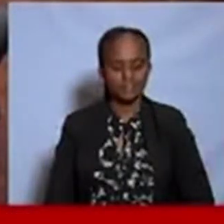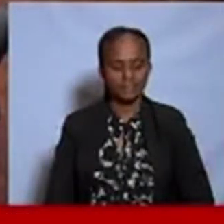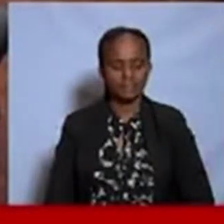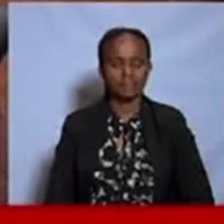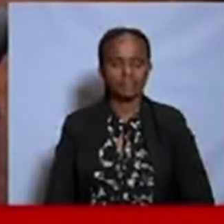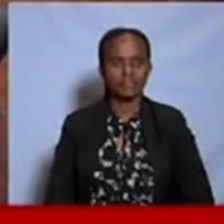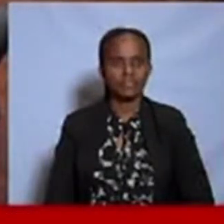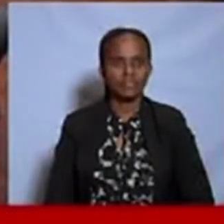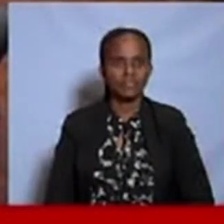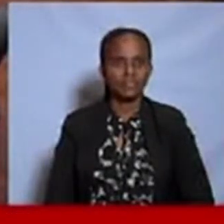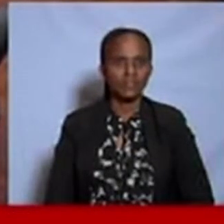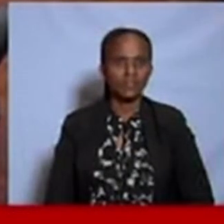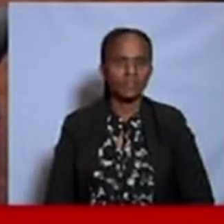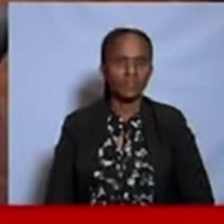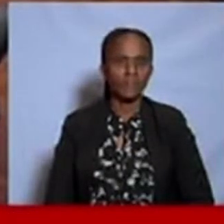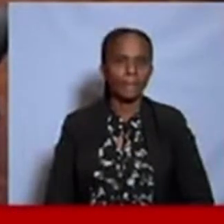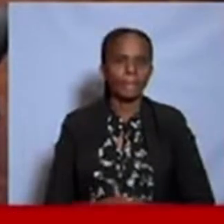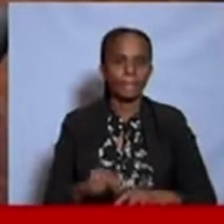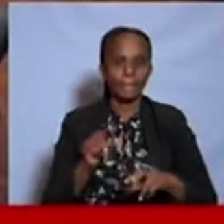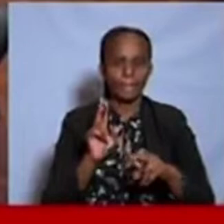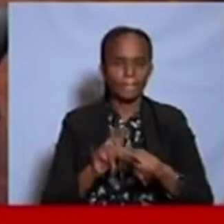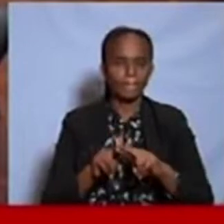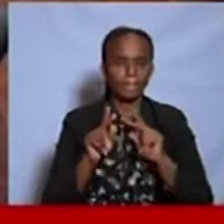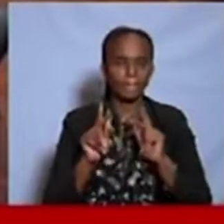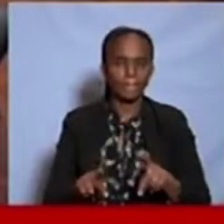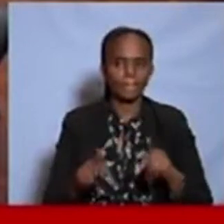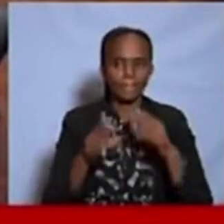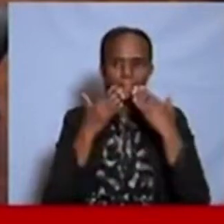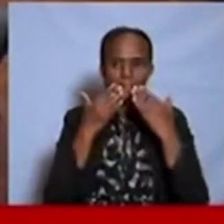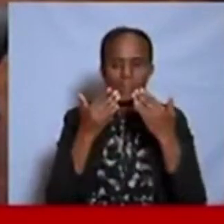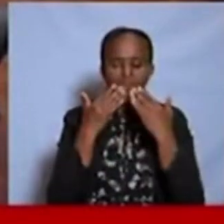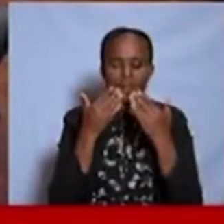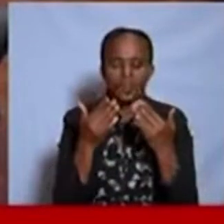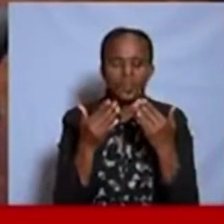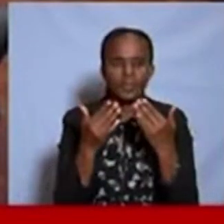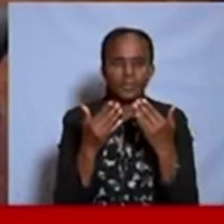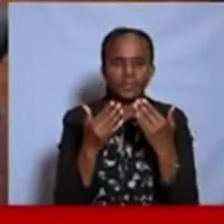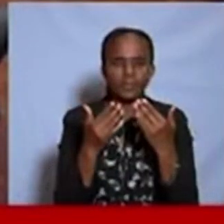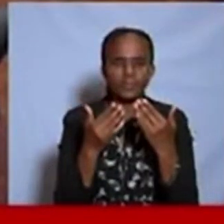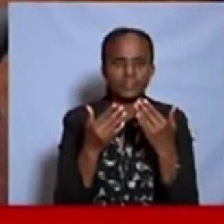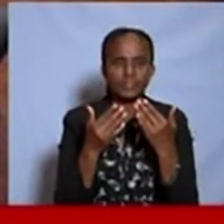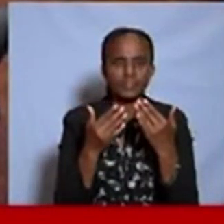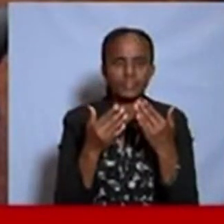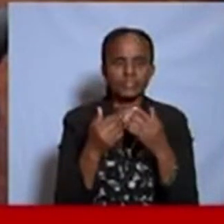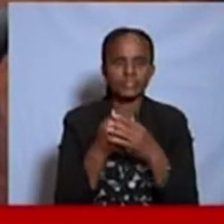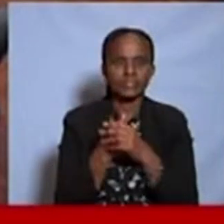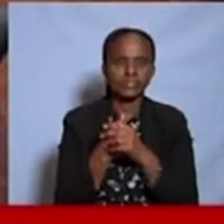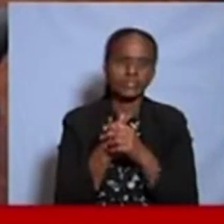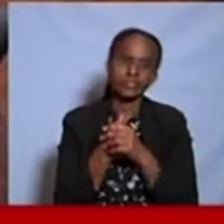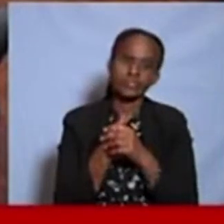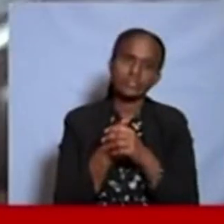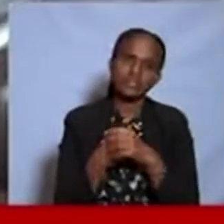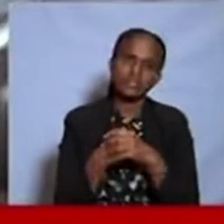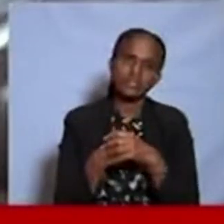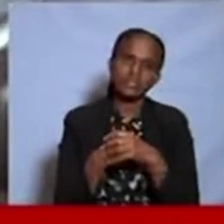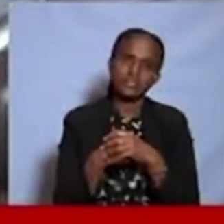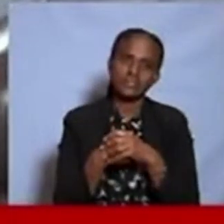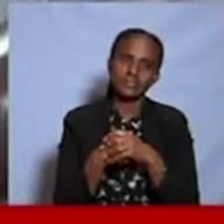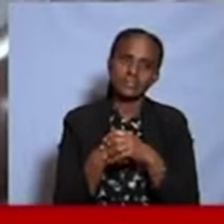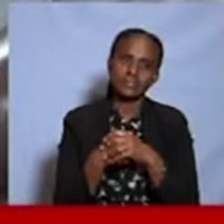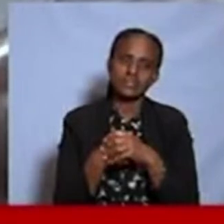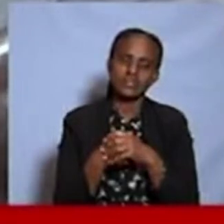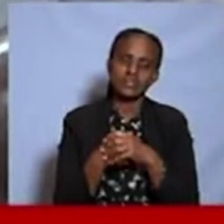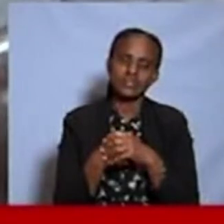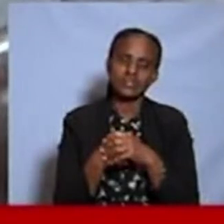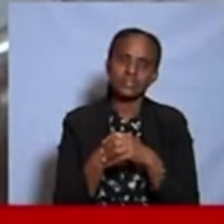Chair. We picked this during our spot checks when we went to the markets and ablution blocks. I